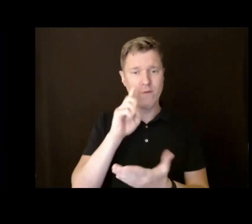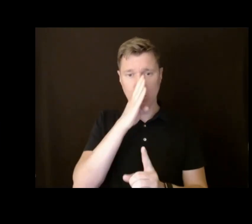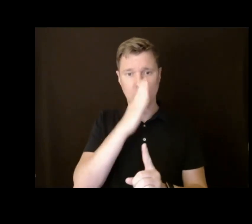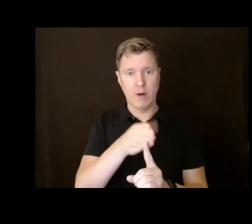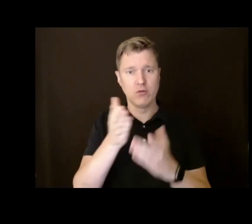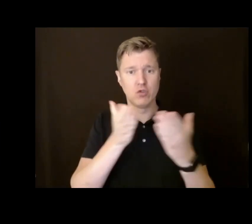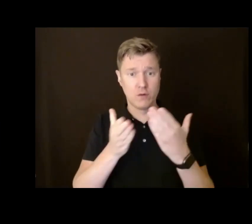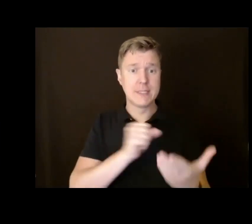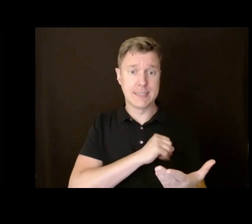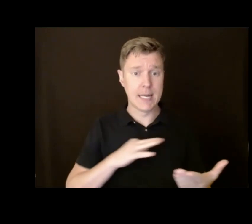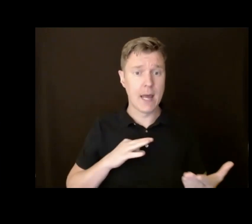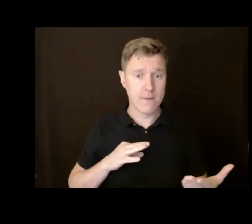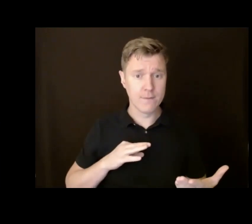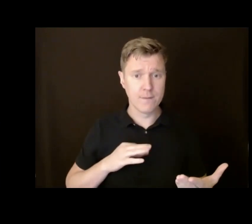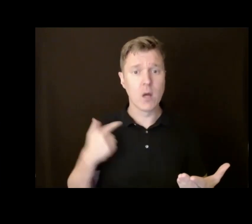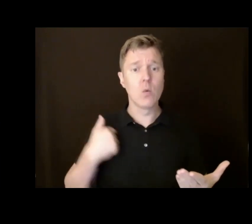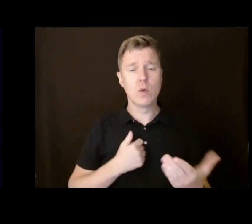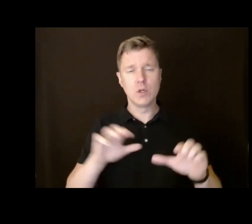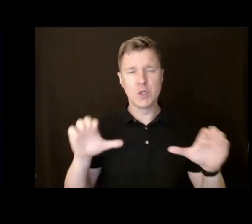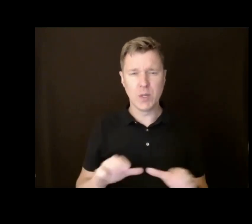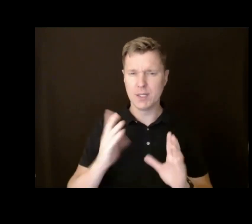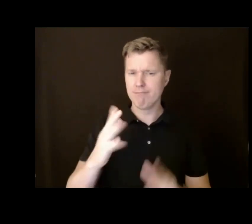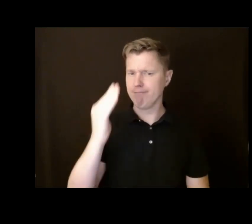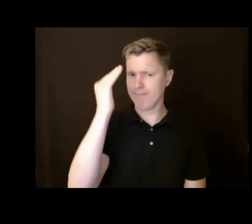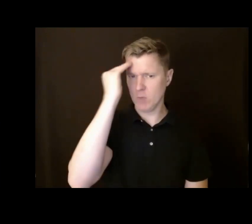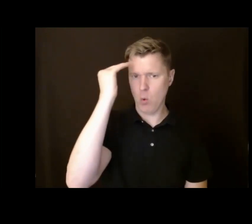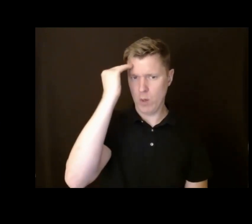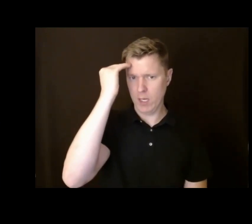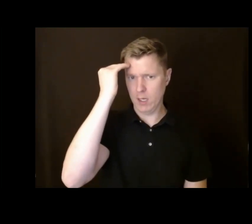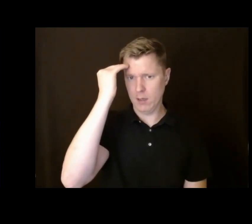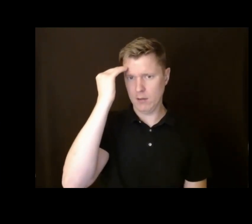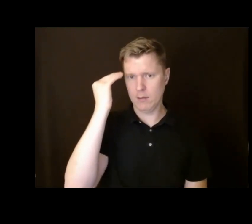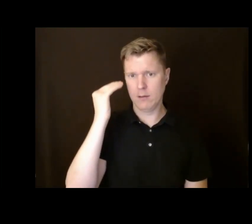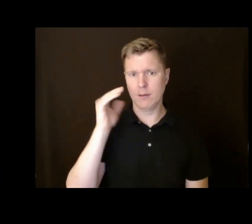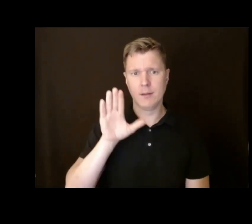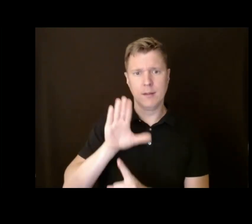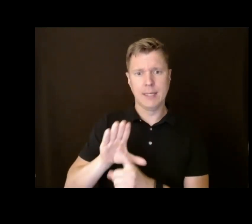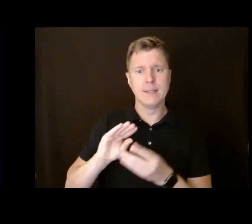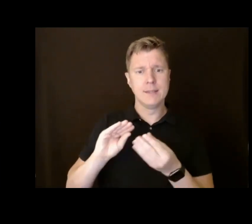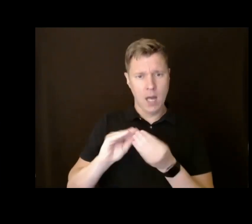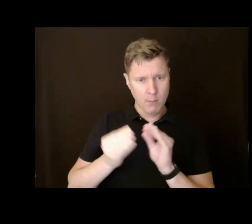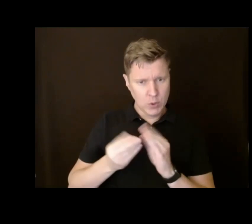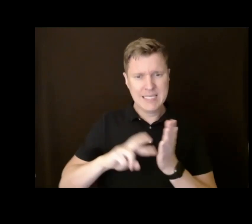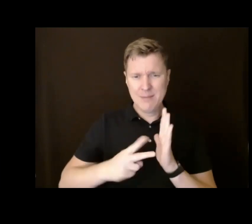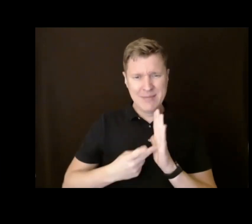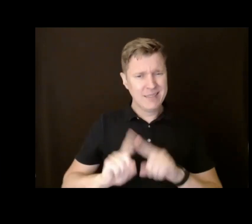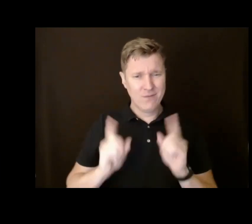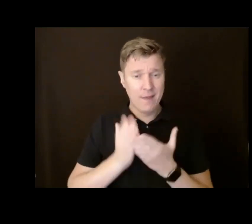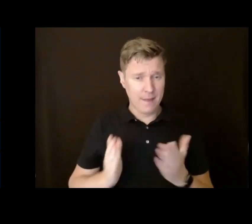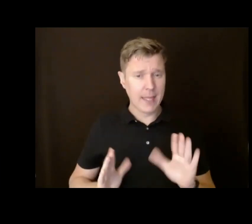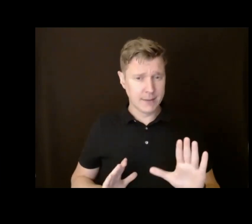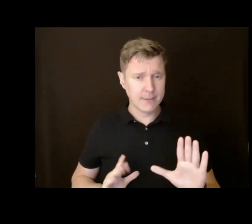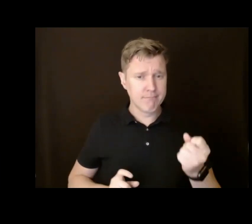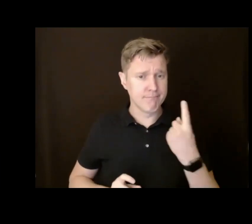staff? And we're doing this knowing that, you know, these numbers mean different things in